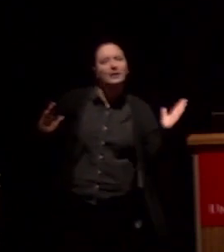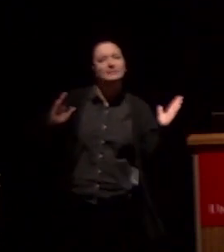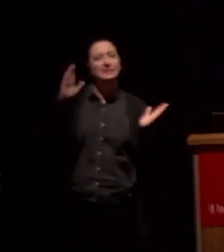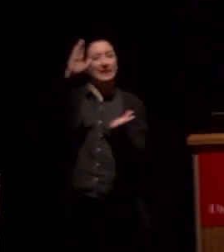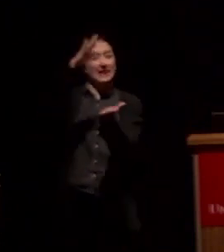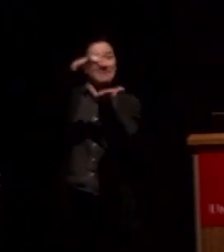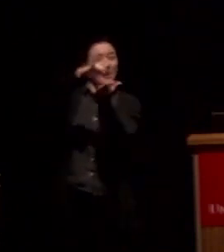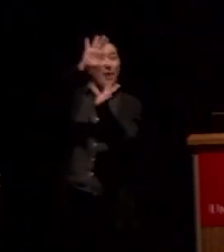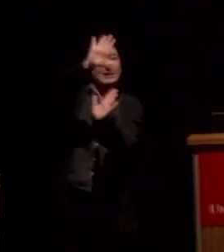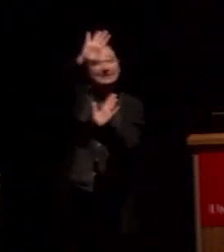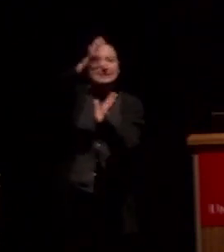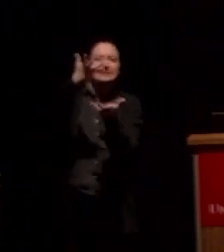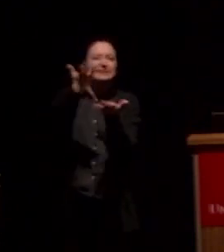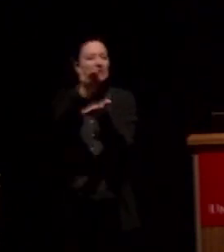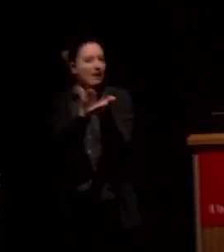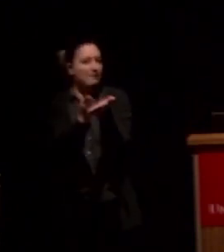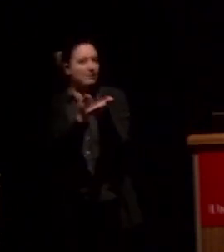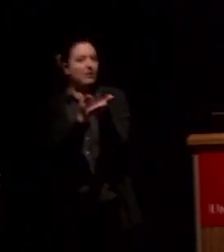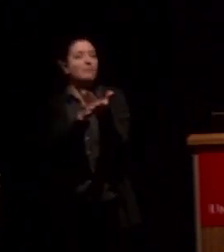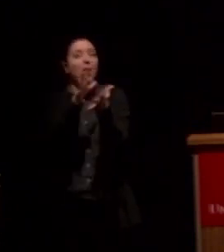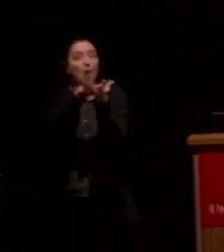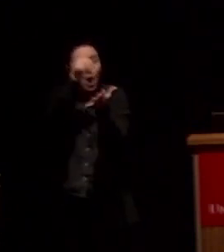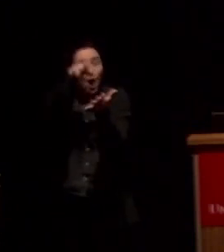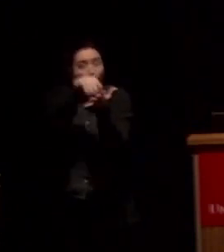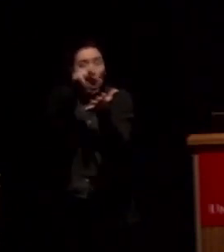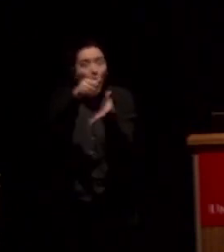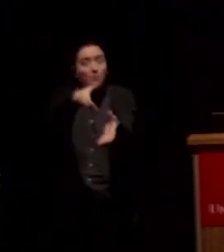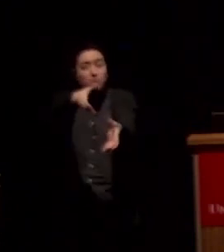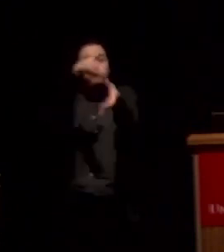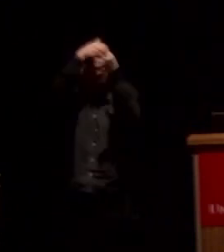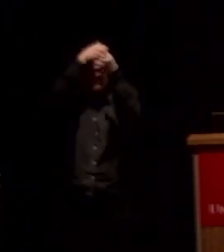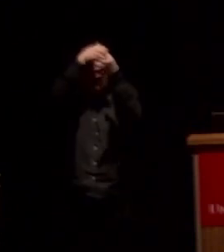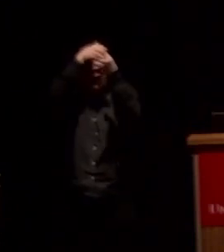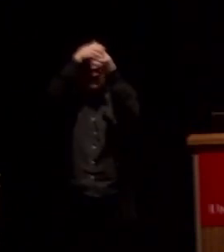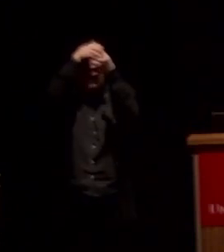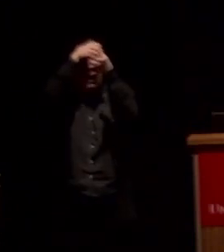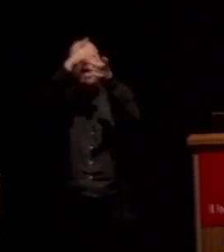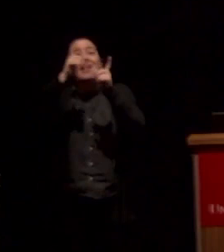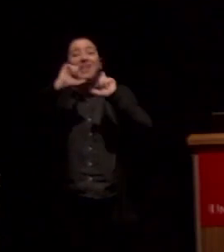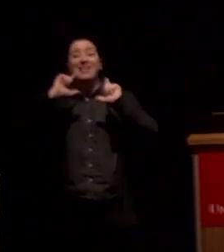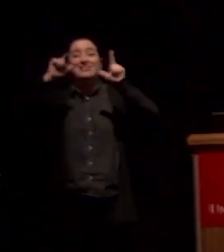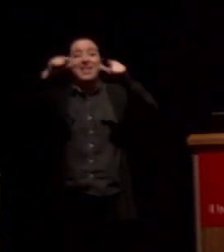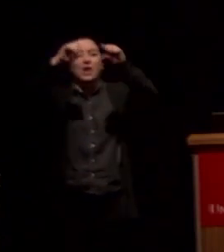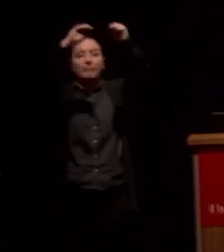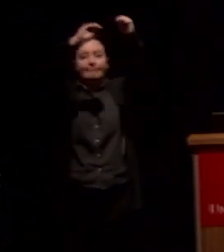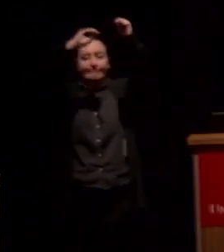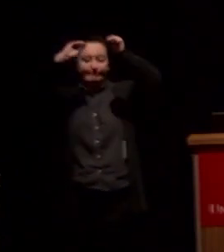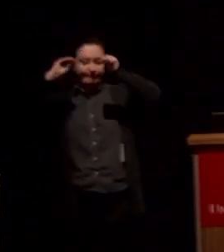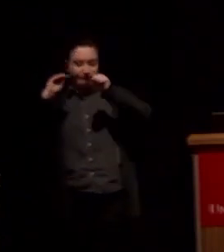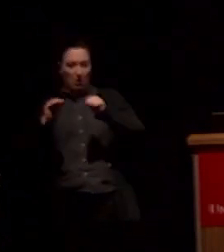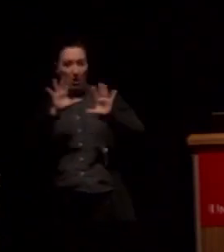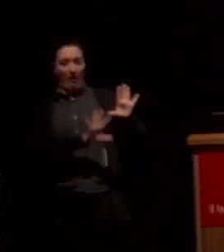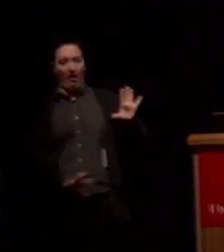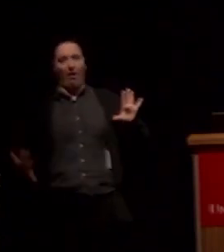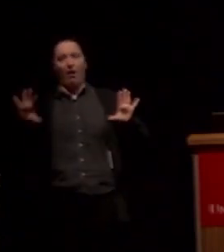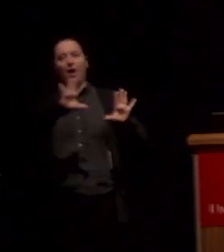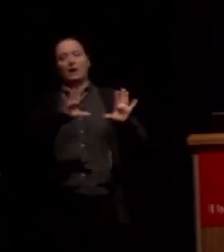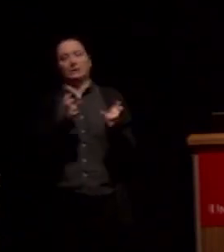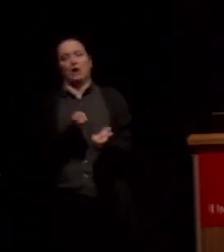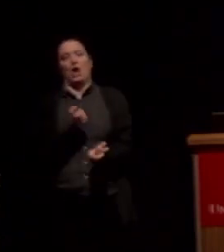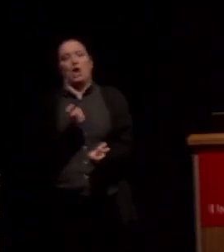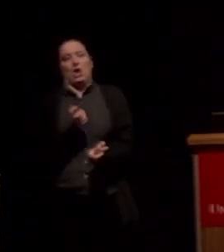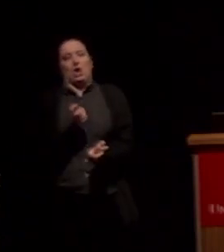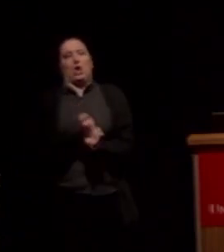much as you can here now before you go and do really hard public health work in other parts of the country. Some that